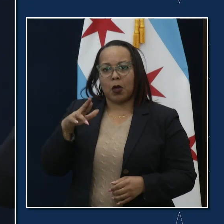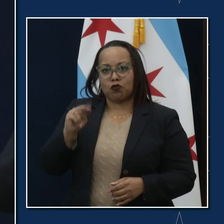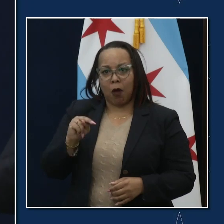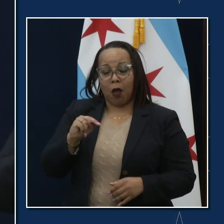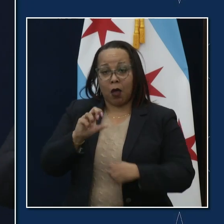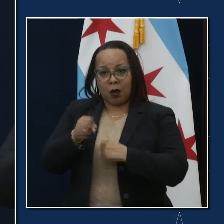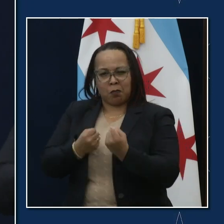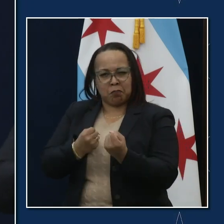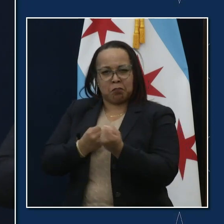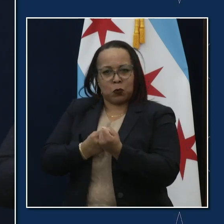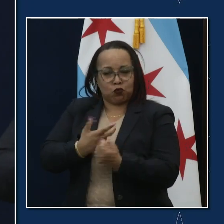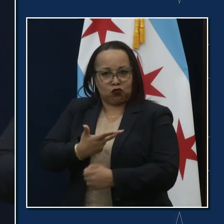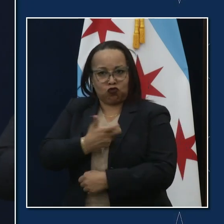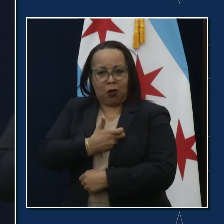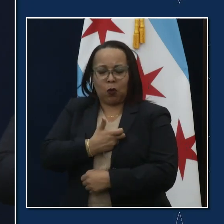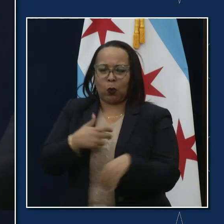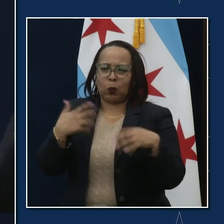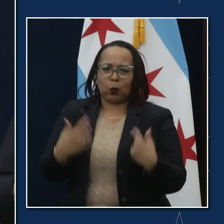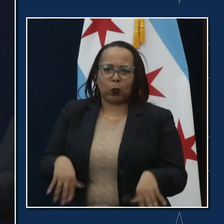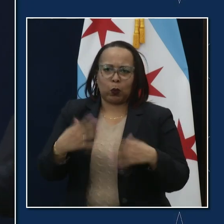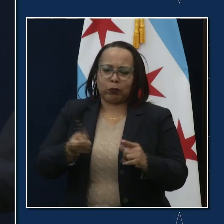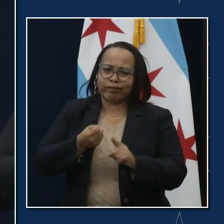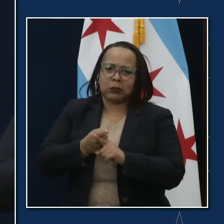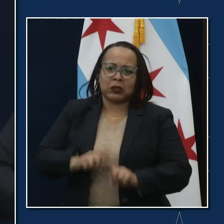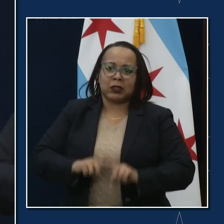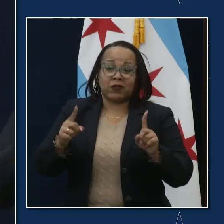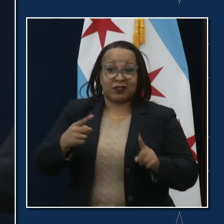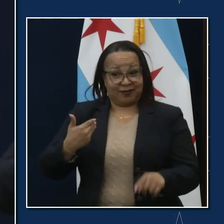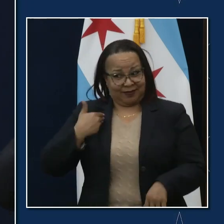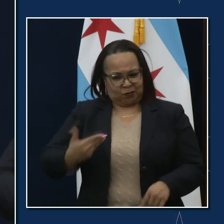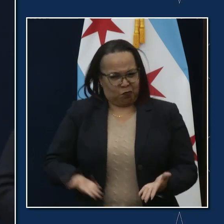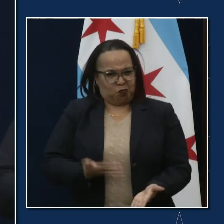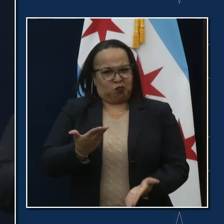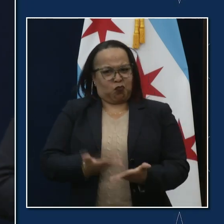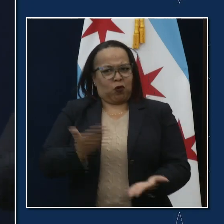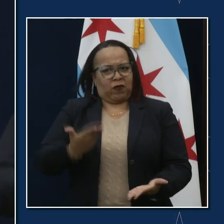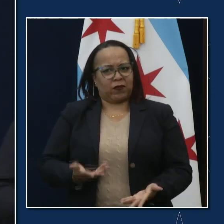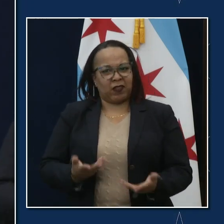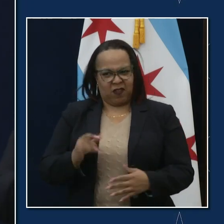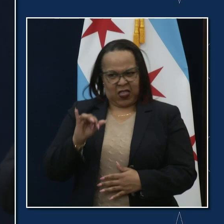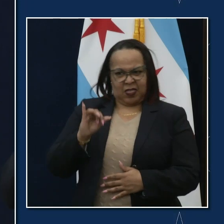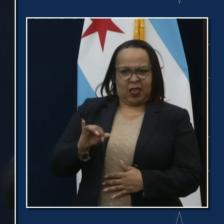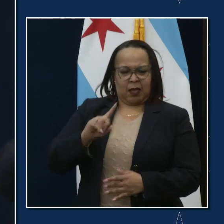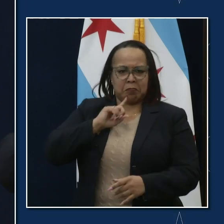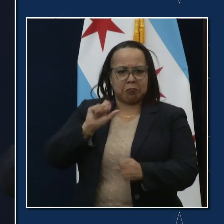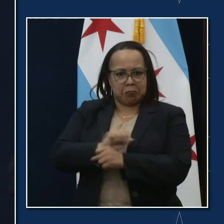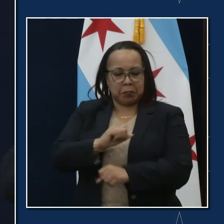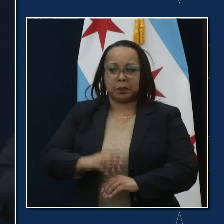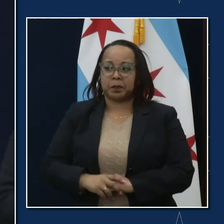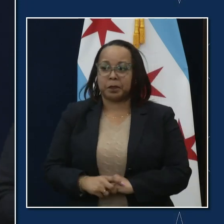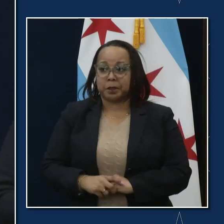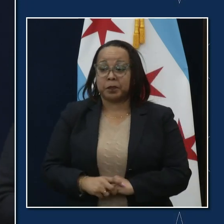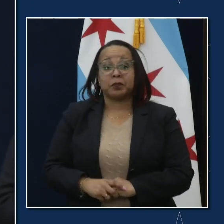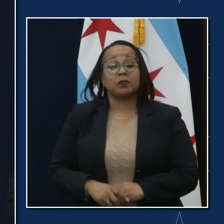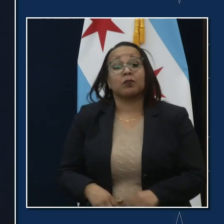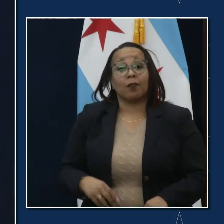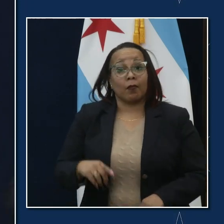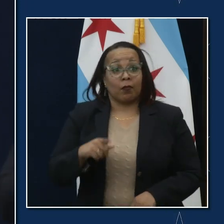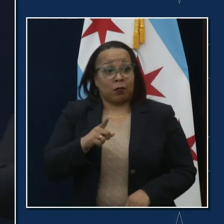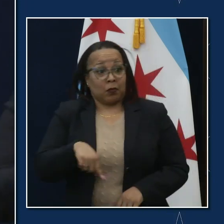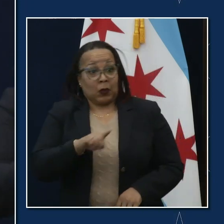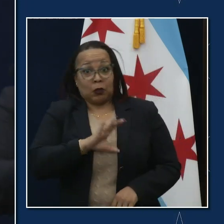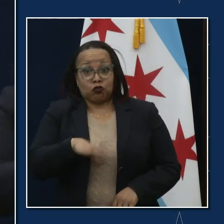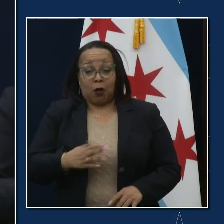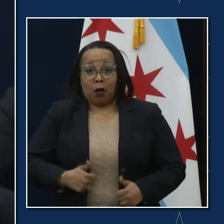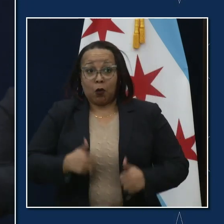a huge, huge difference. And again, I am proof positive of that reality. For most Chicagoans, that